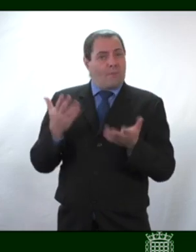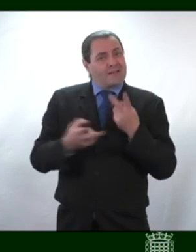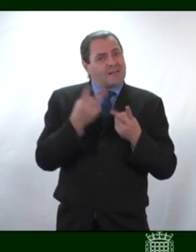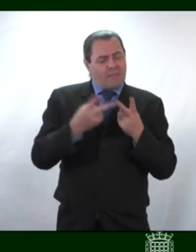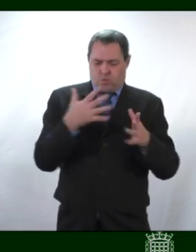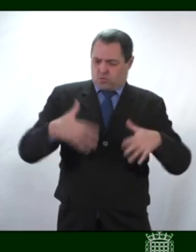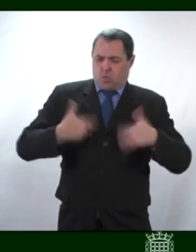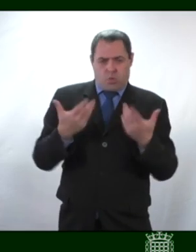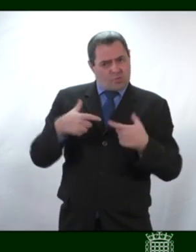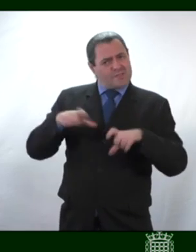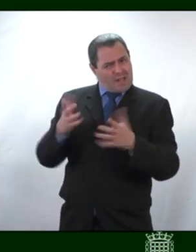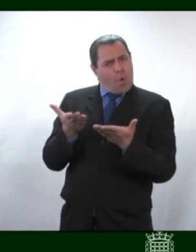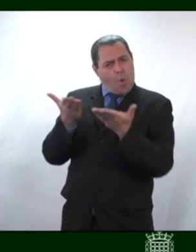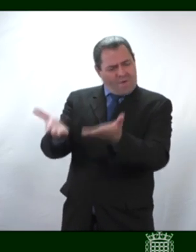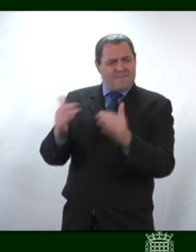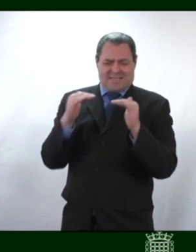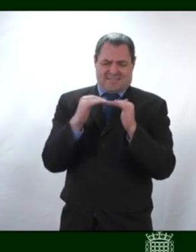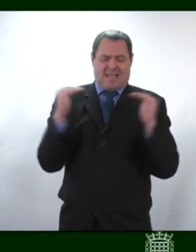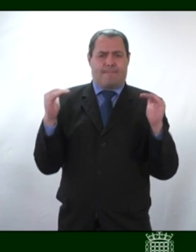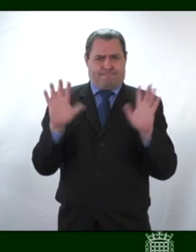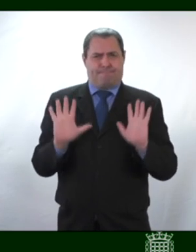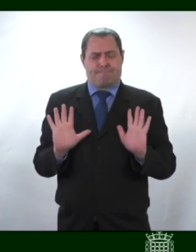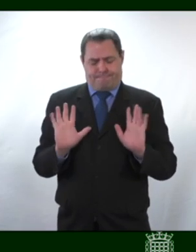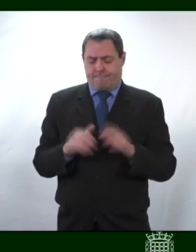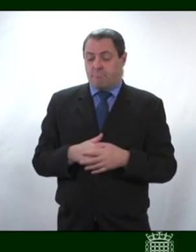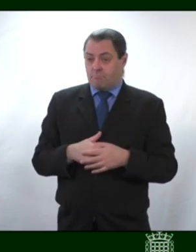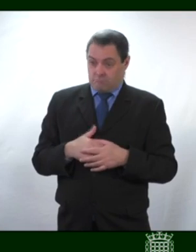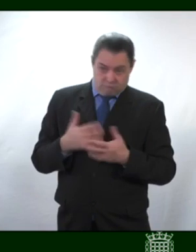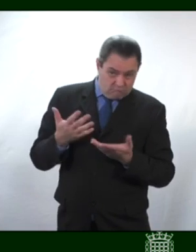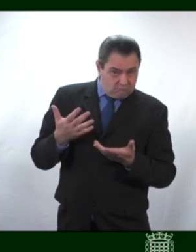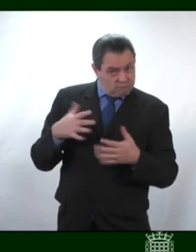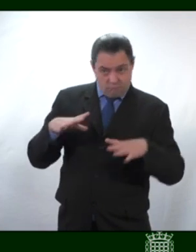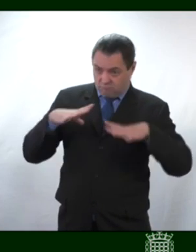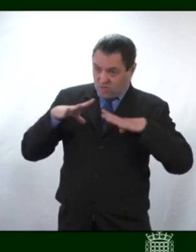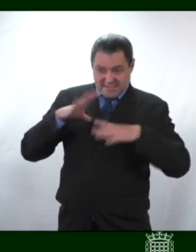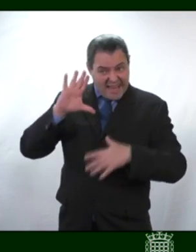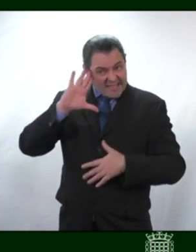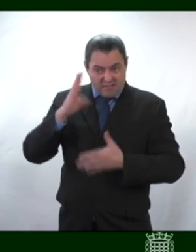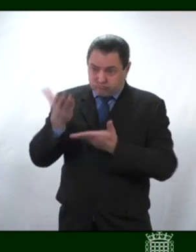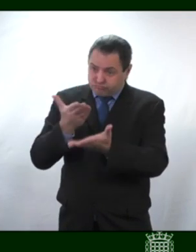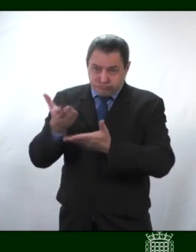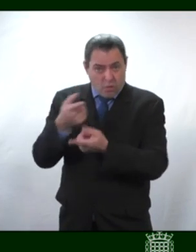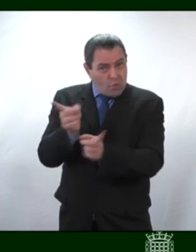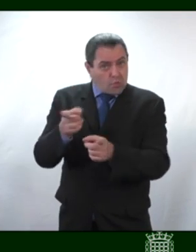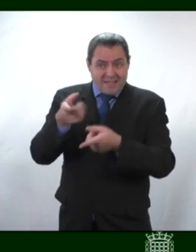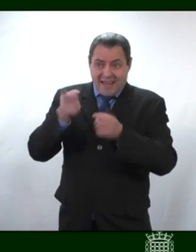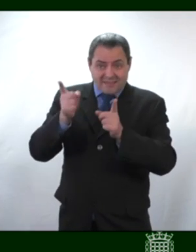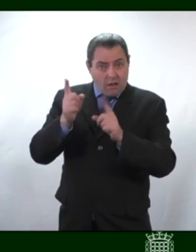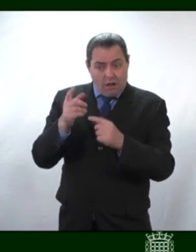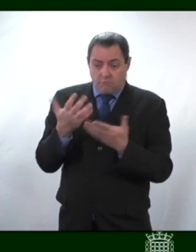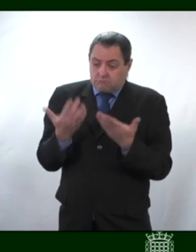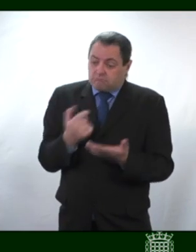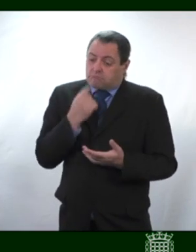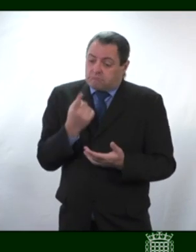the table. Our door is open to further discussions with local leaders in the coming days about